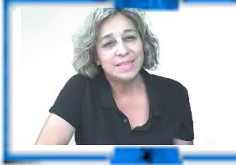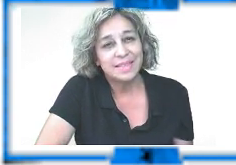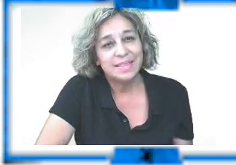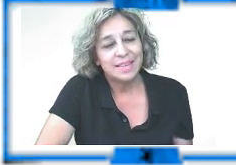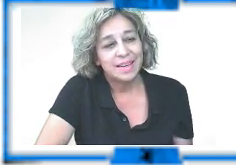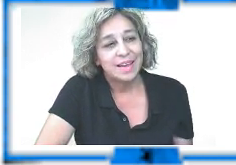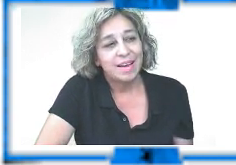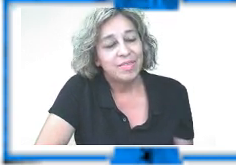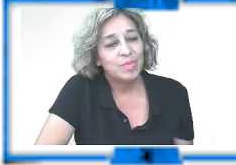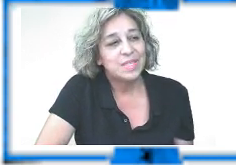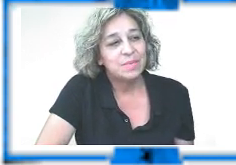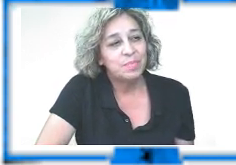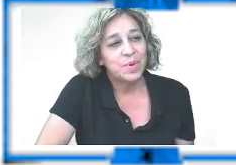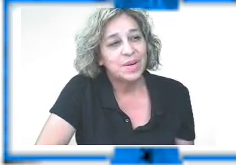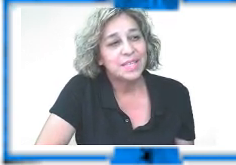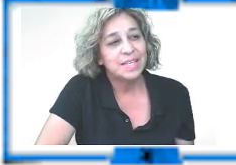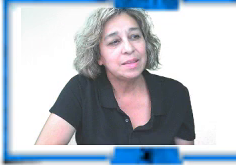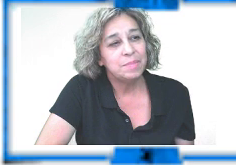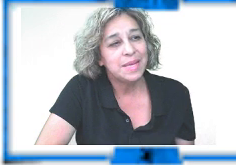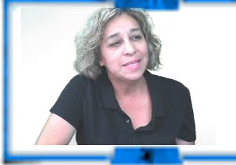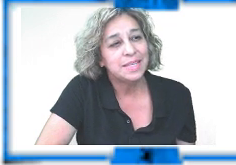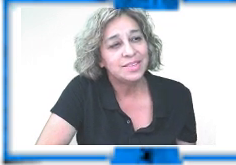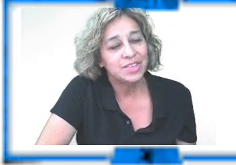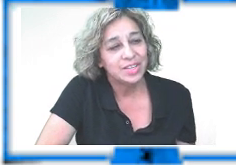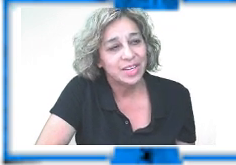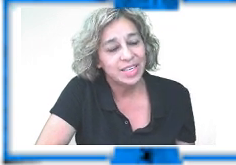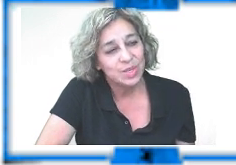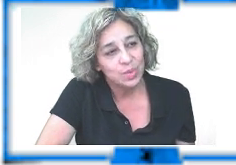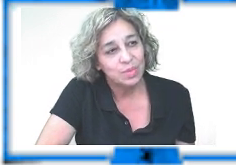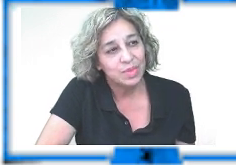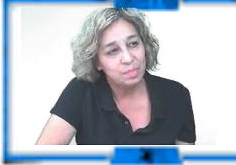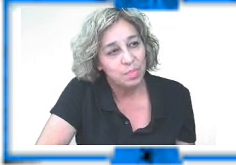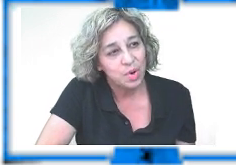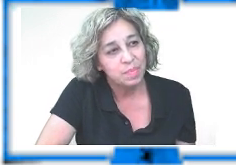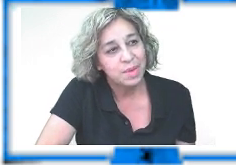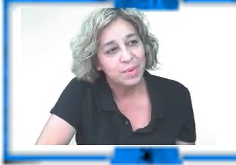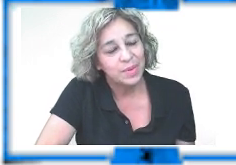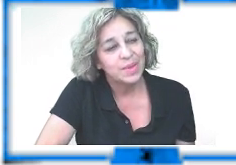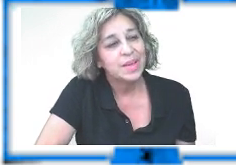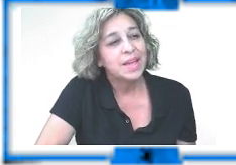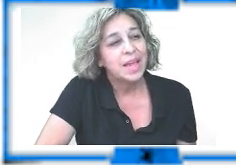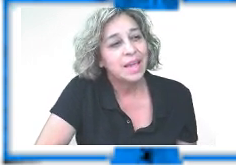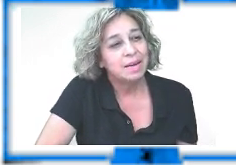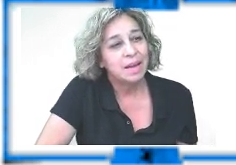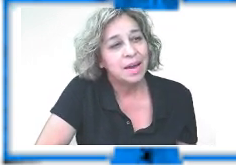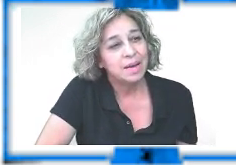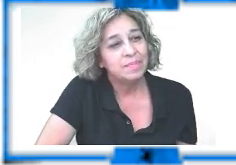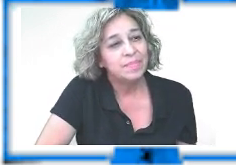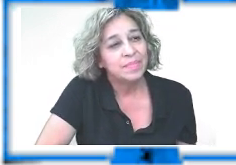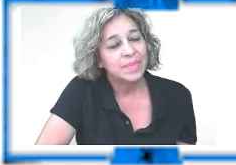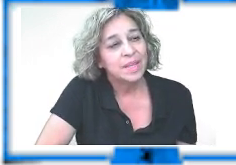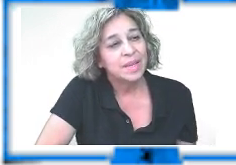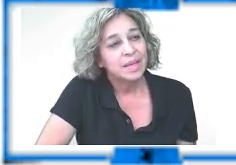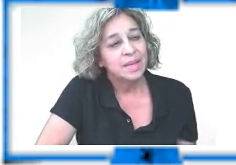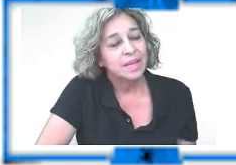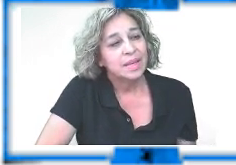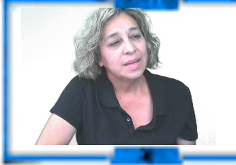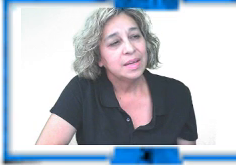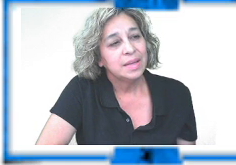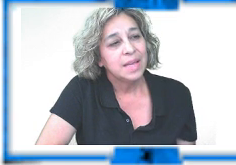famous. What's important is that the message get to the more people. And,